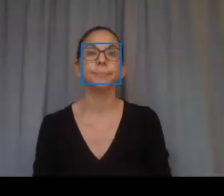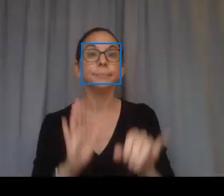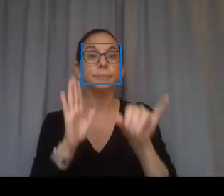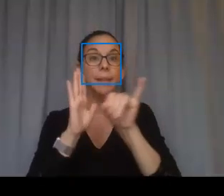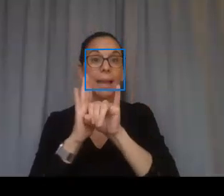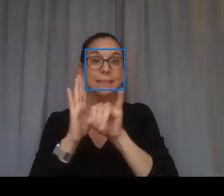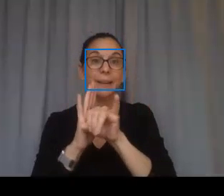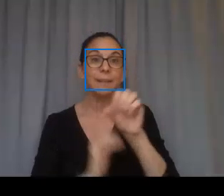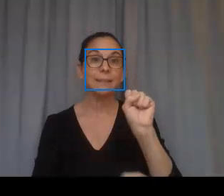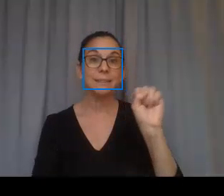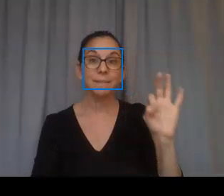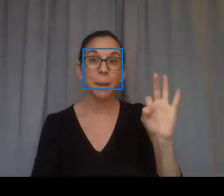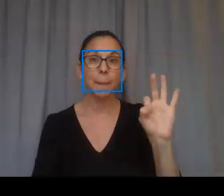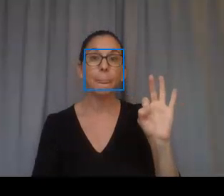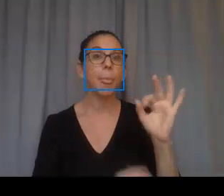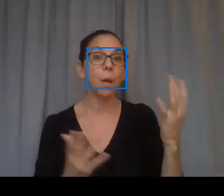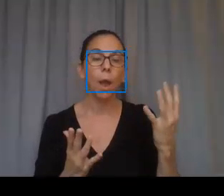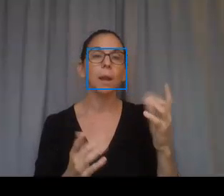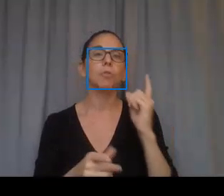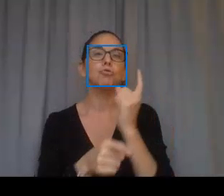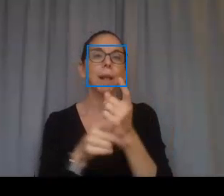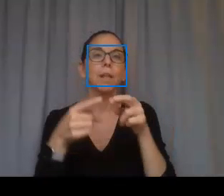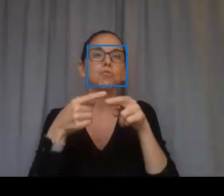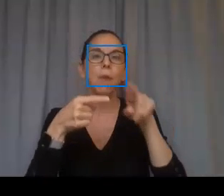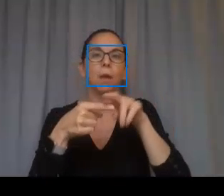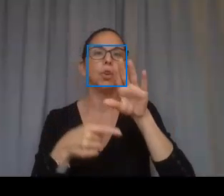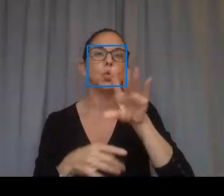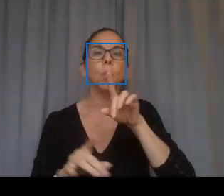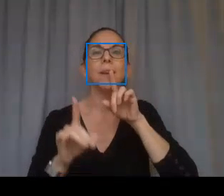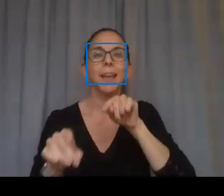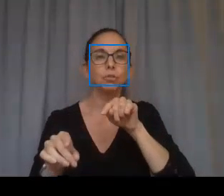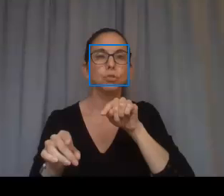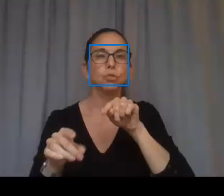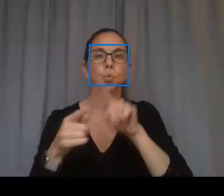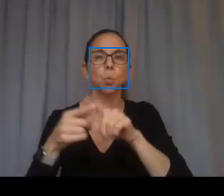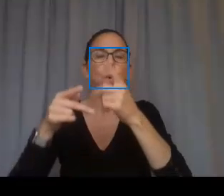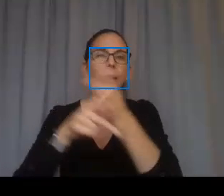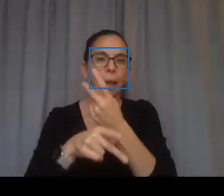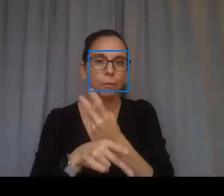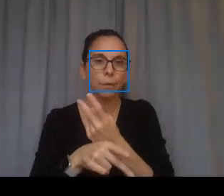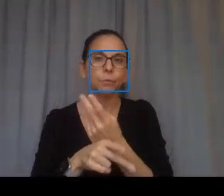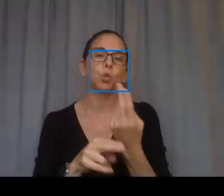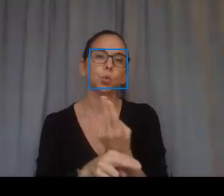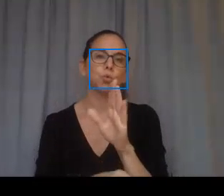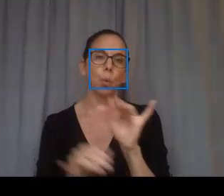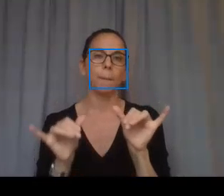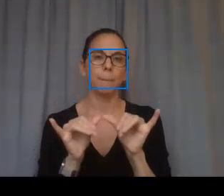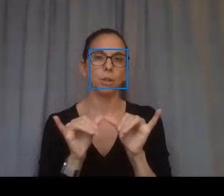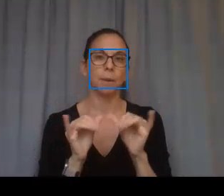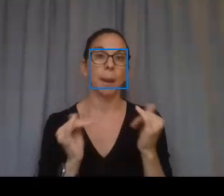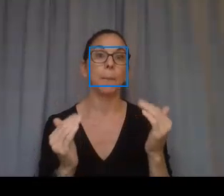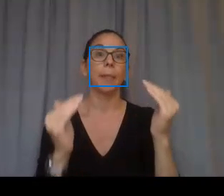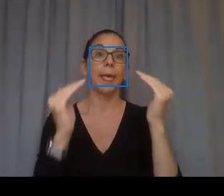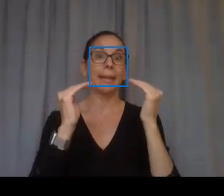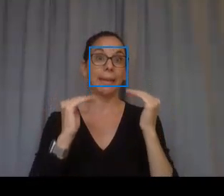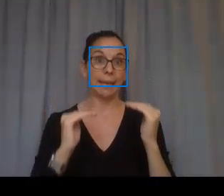significant figures becomes a matter of correctly rounding your answers to calculations using measurements. So then we're going to move on to the next step, which